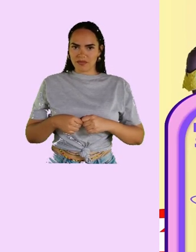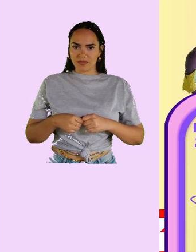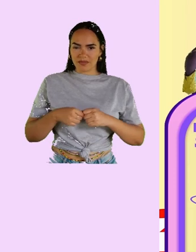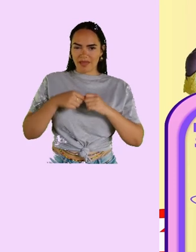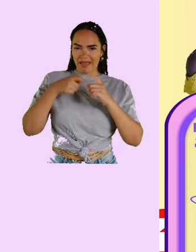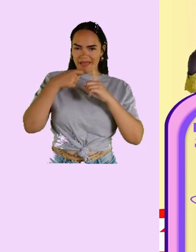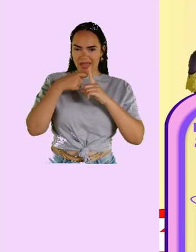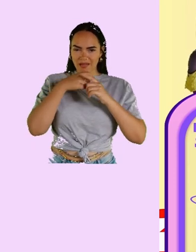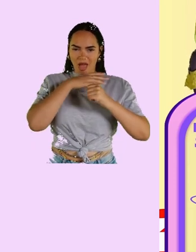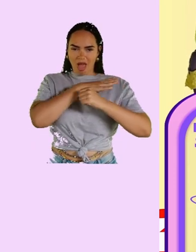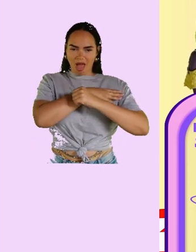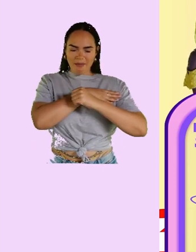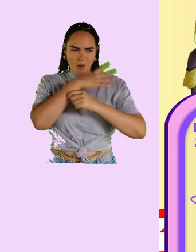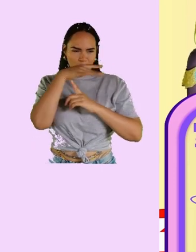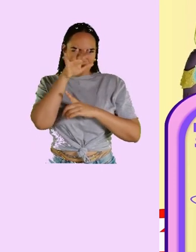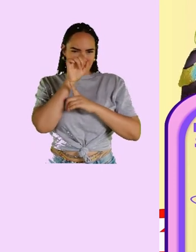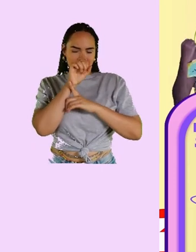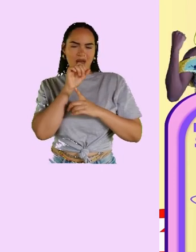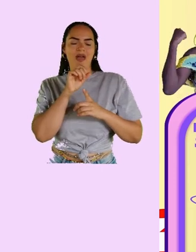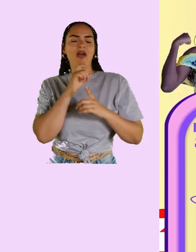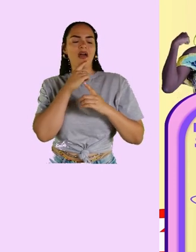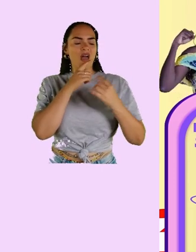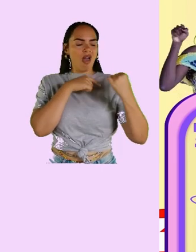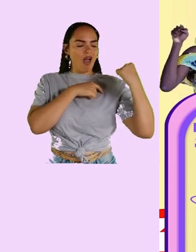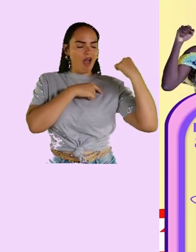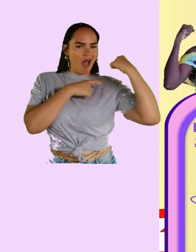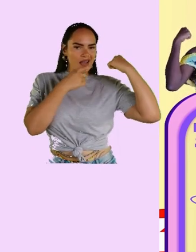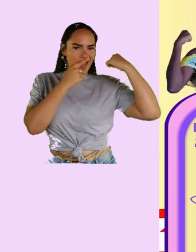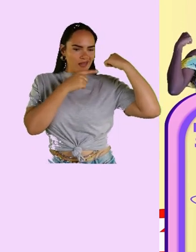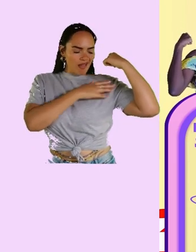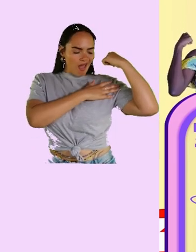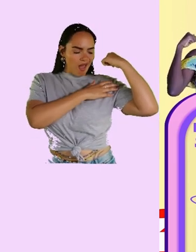Calder Arm, because I remember saying more like Calder Arms.